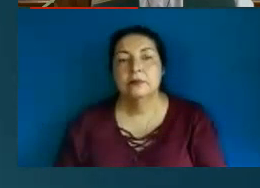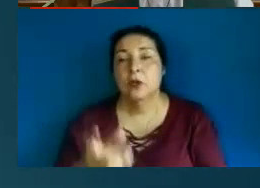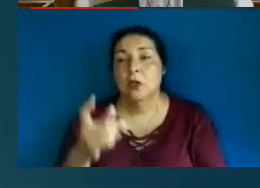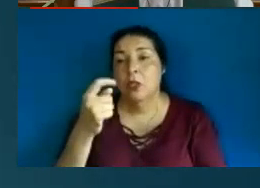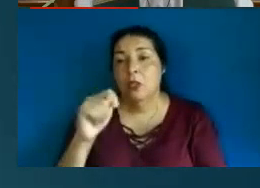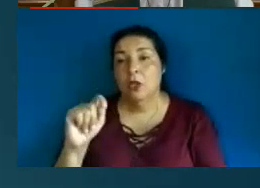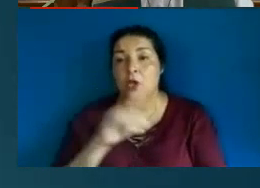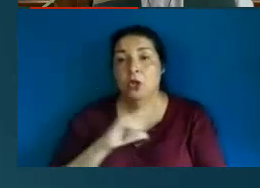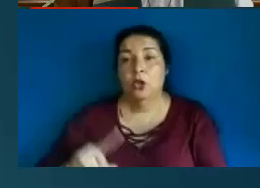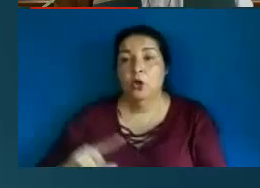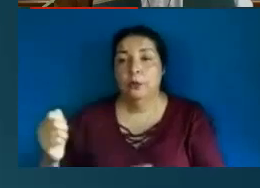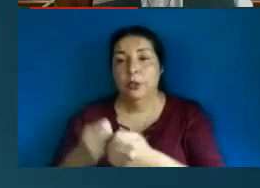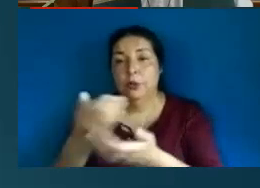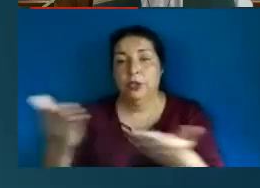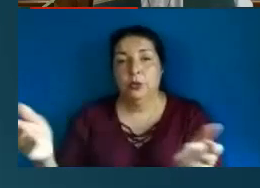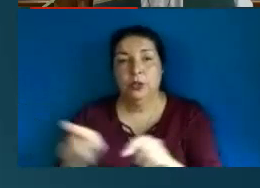The Lord be with you.